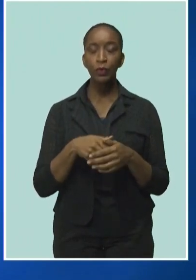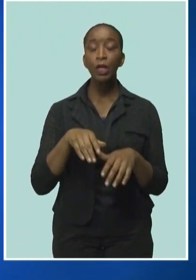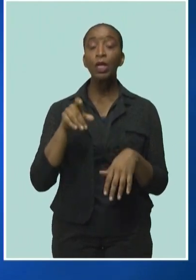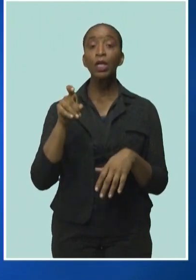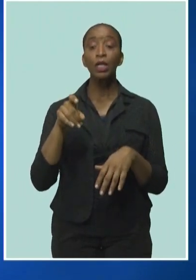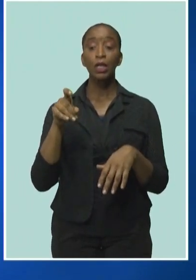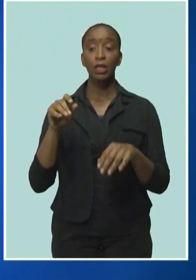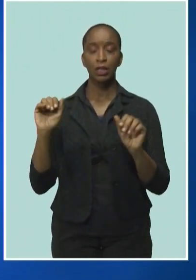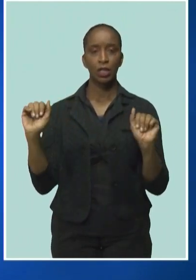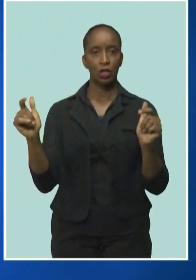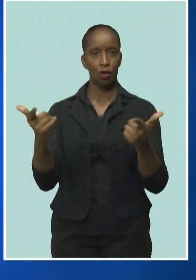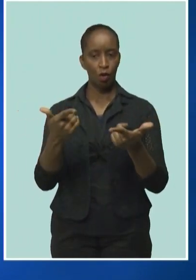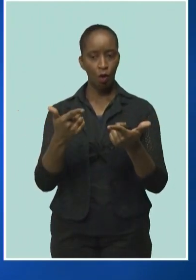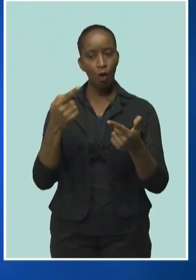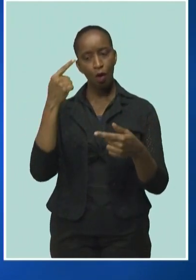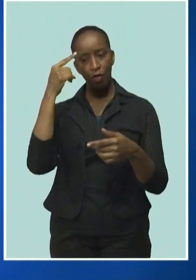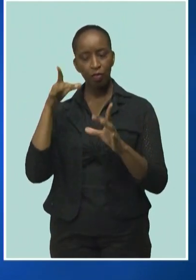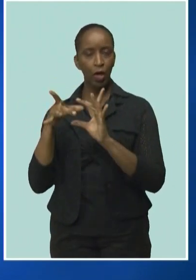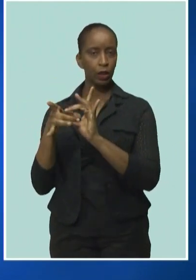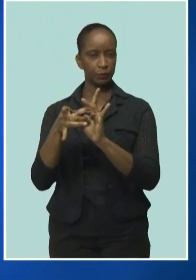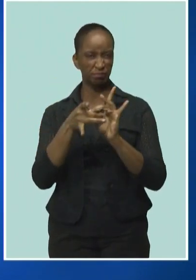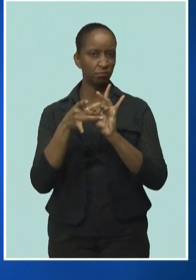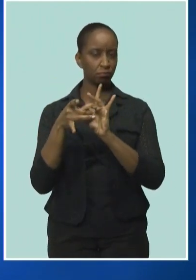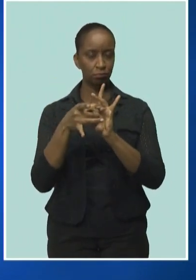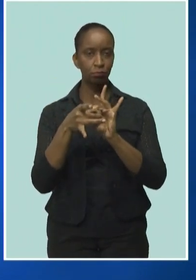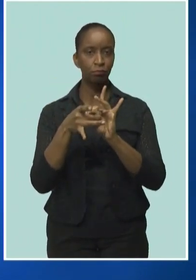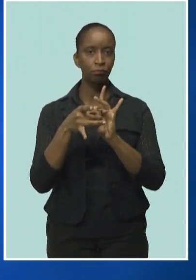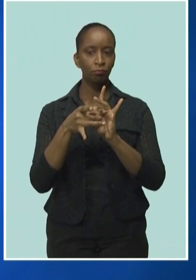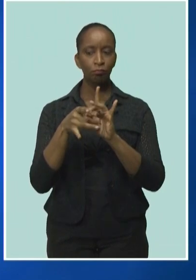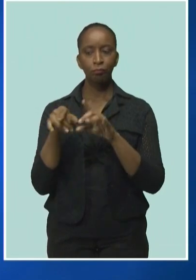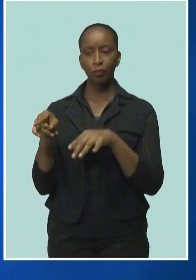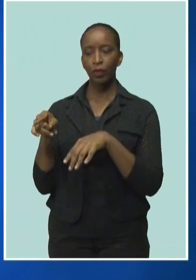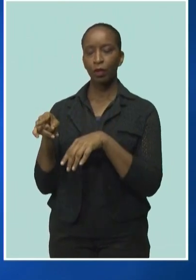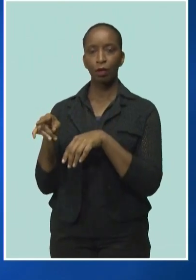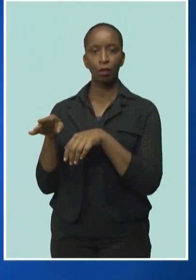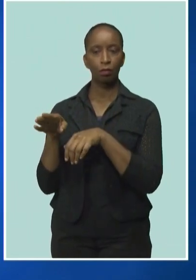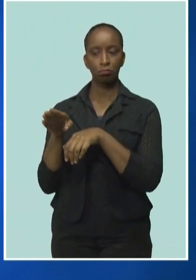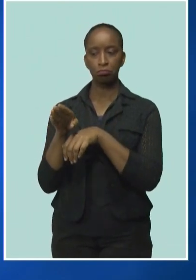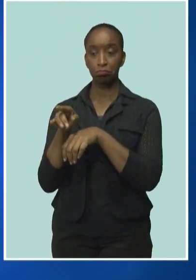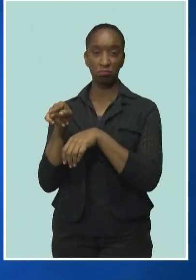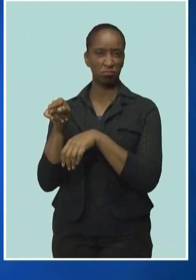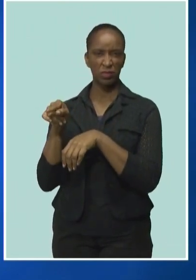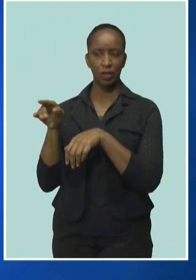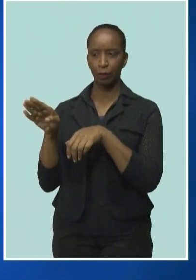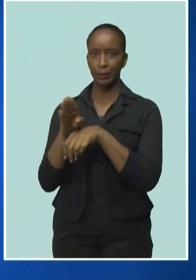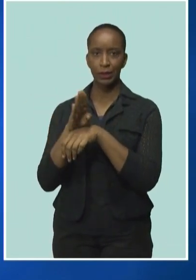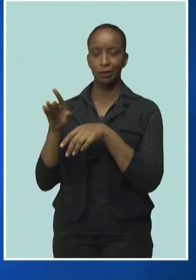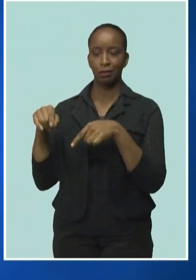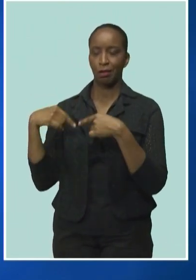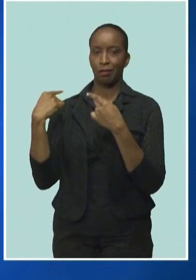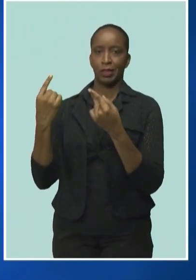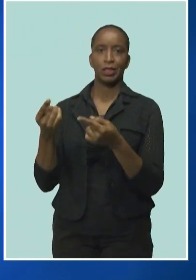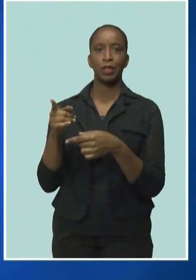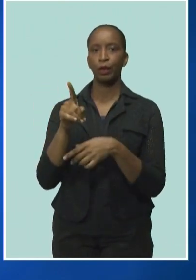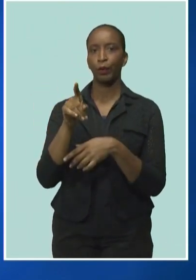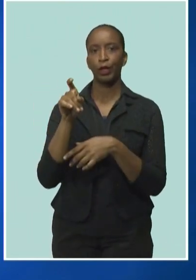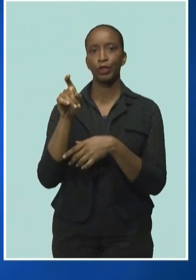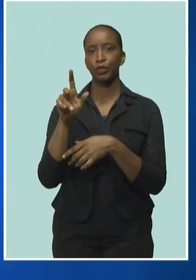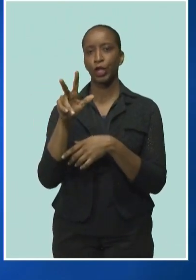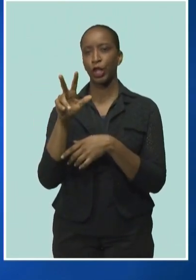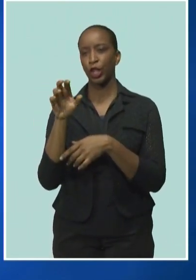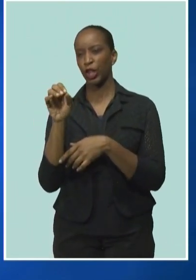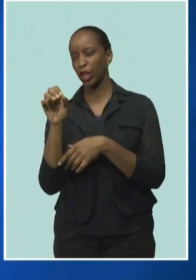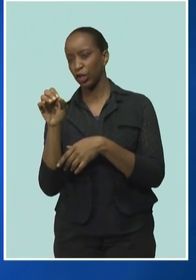thing. Embrace the light and power, which has given us good electricity supply for 130-something years, I